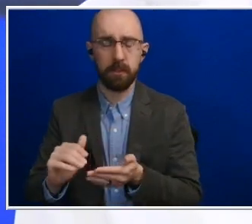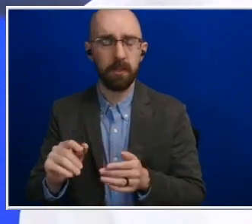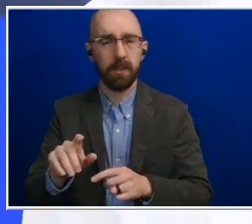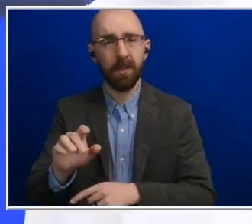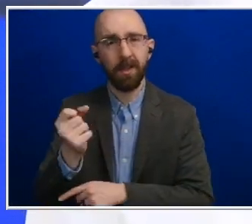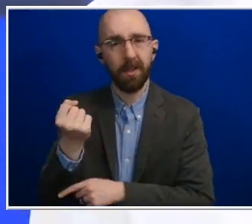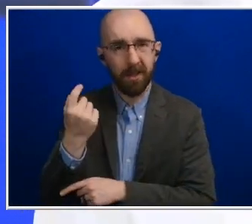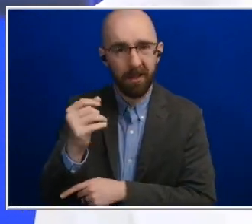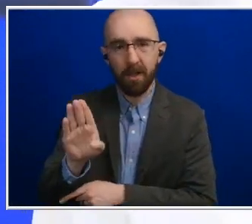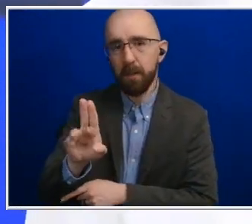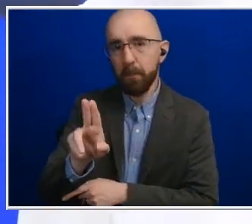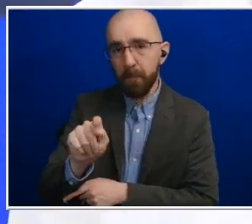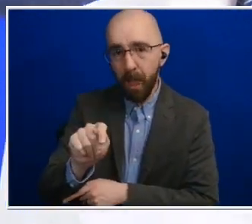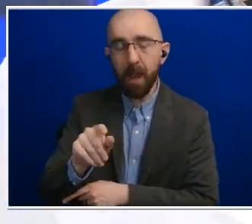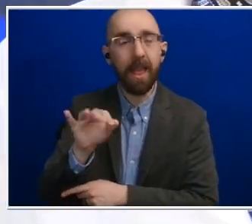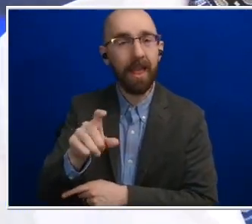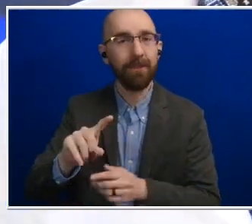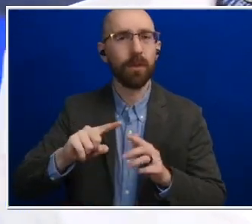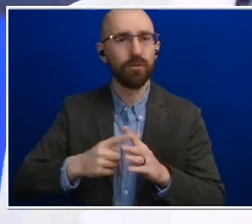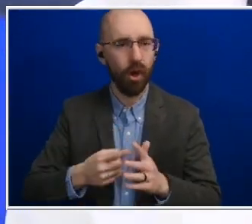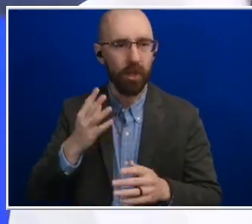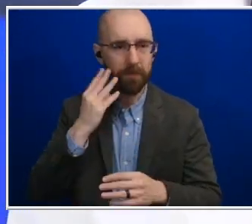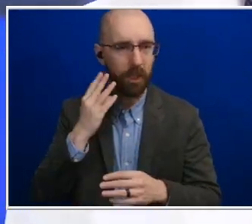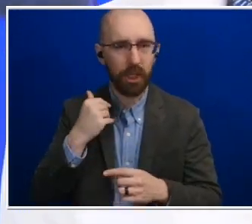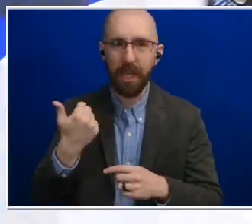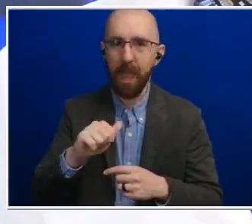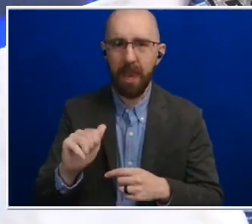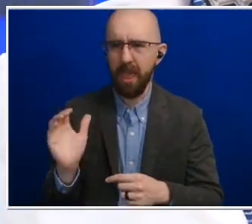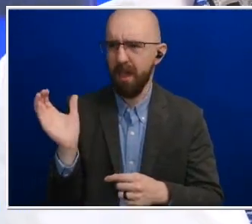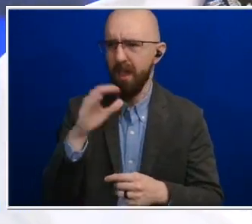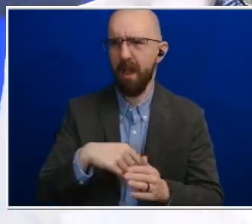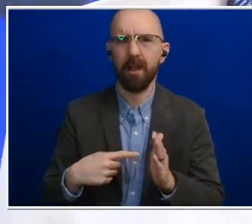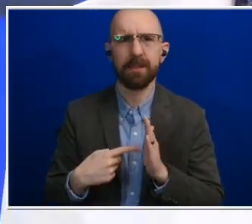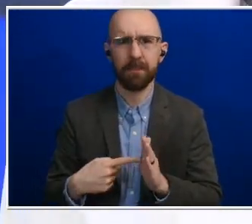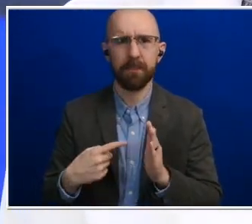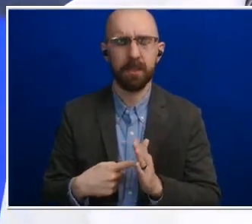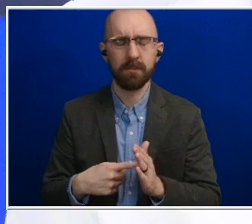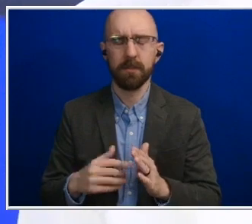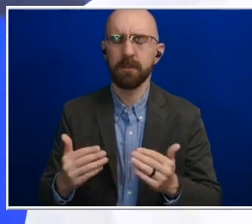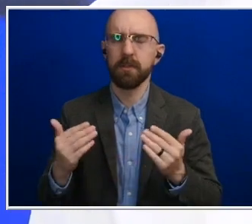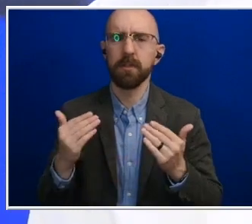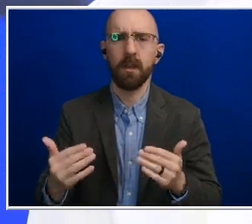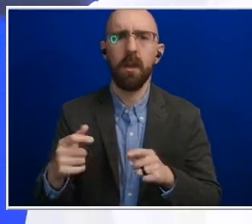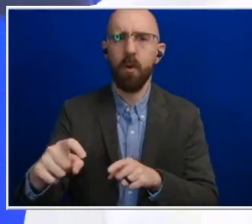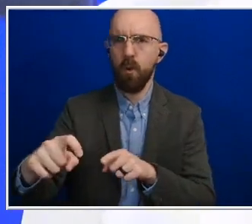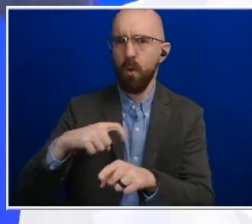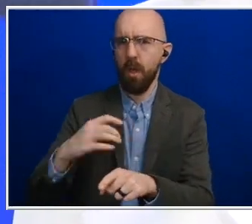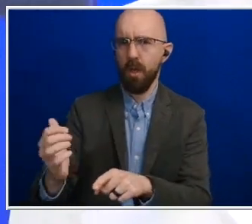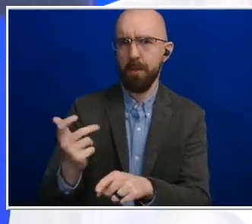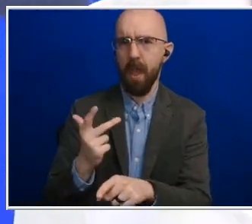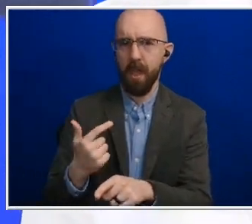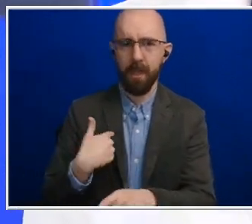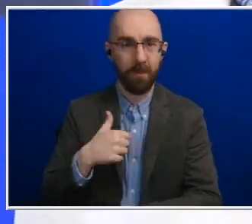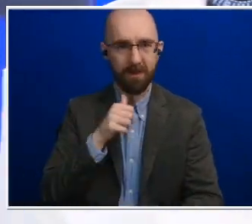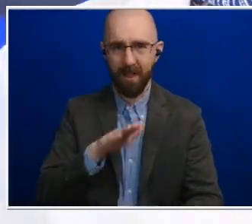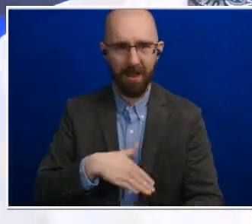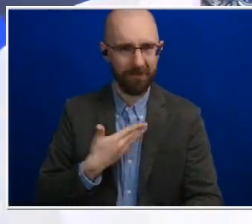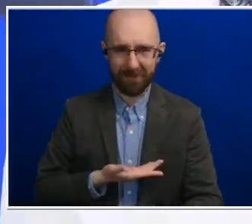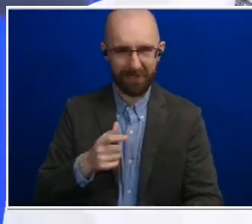start experiencing any odd symptoms, please call me back. I was not upset at her that she didn't call me